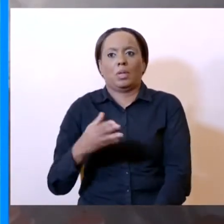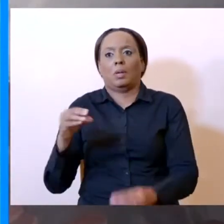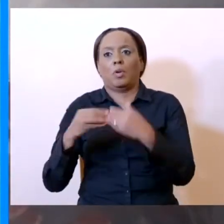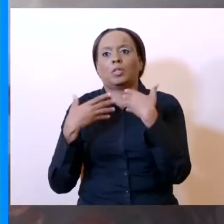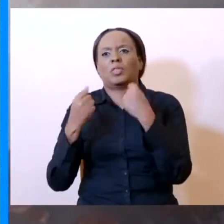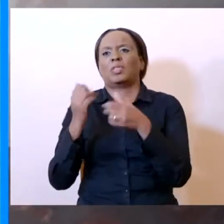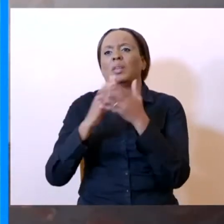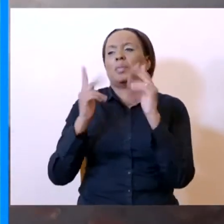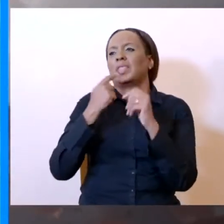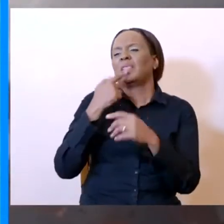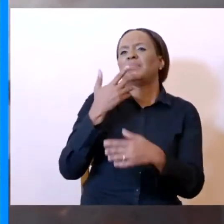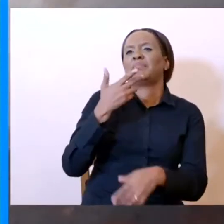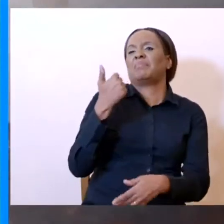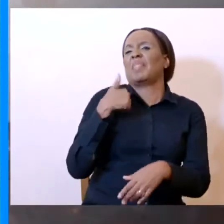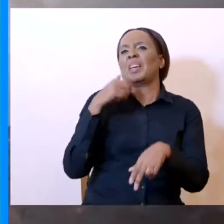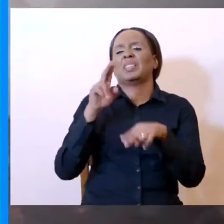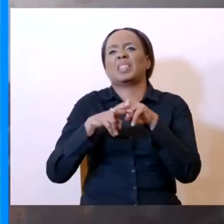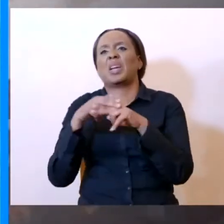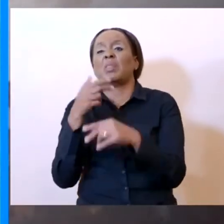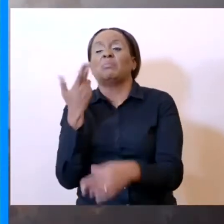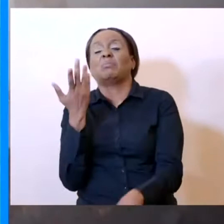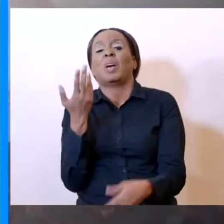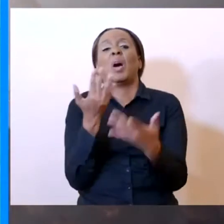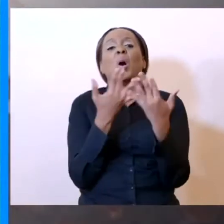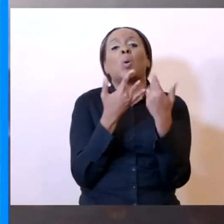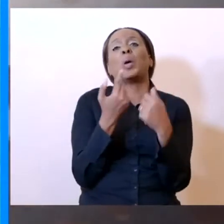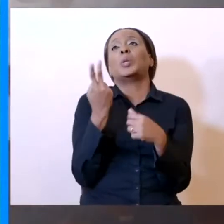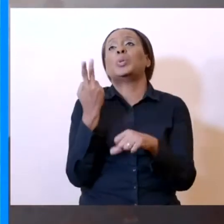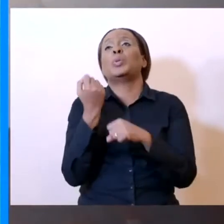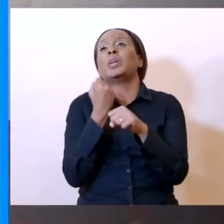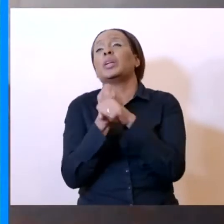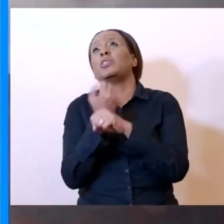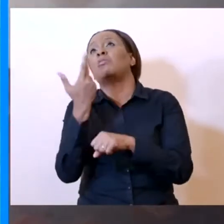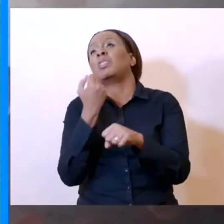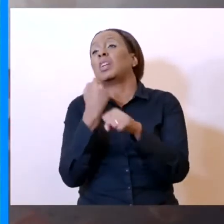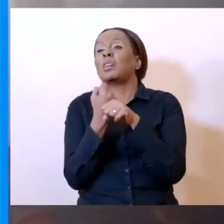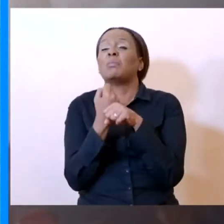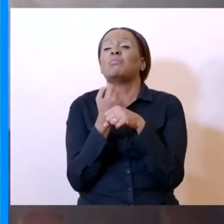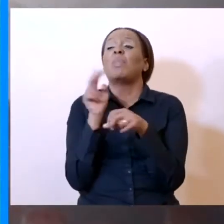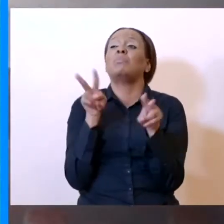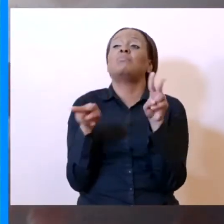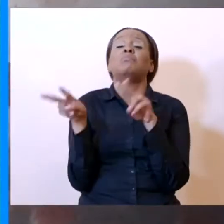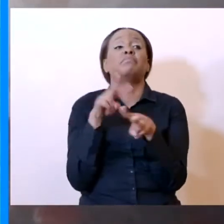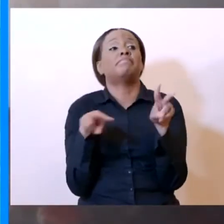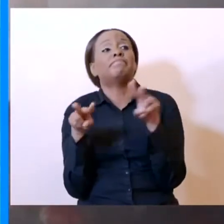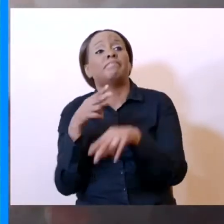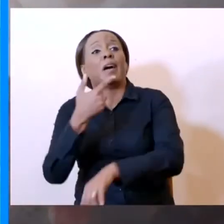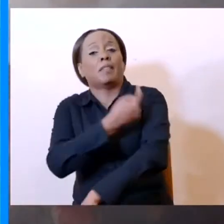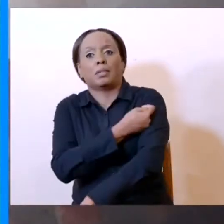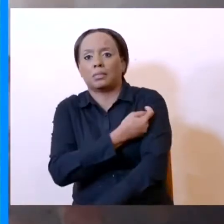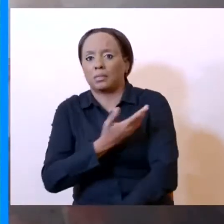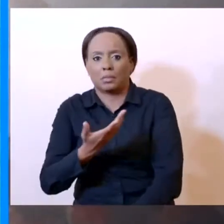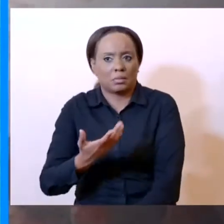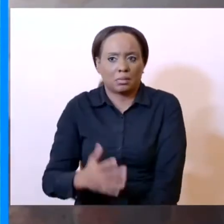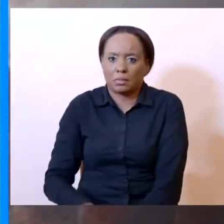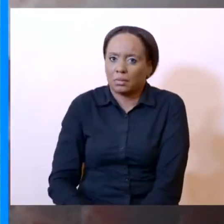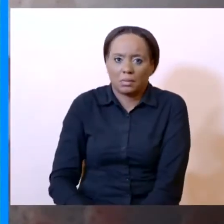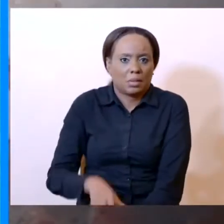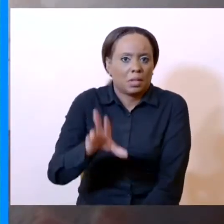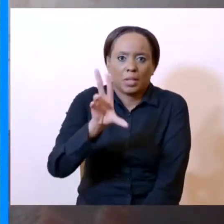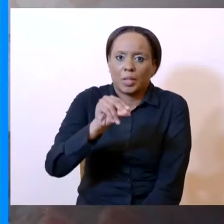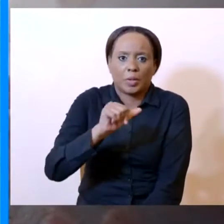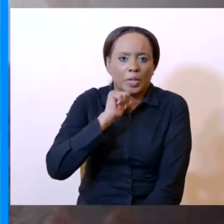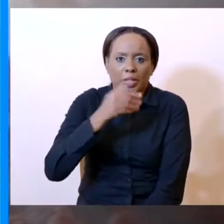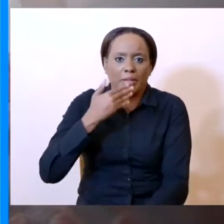and say, well, I'm going to give it a year or 2 years and see what happens. Then I'll take the vaccine. You are not doing the population any